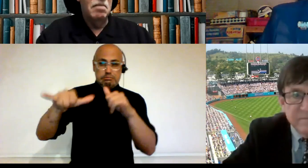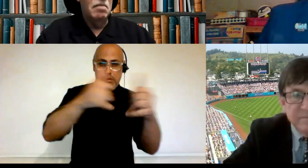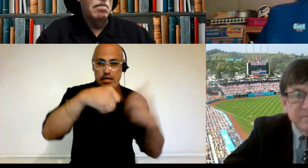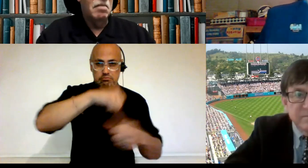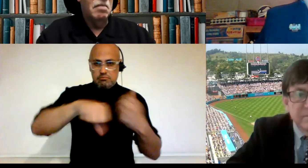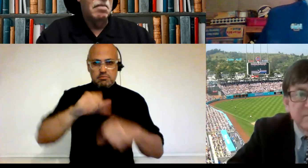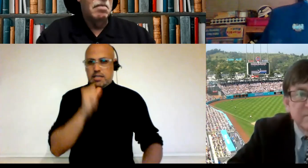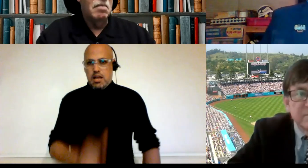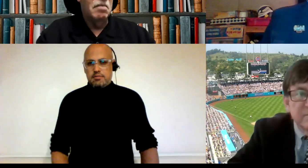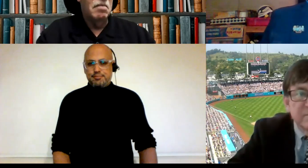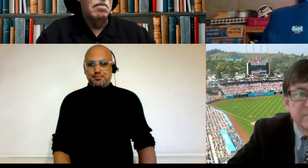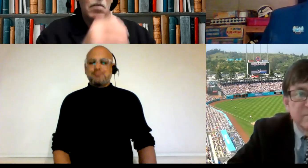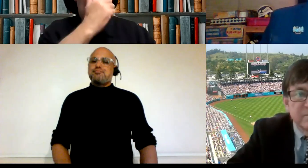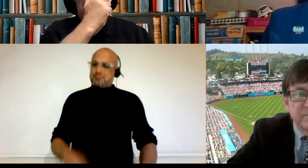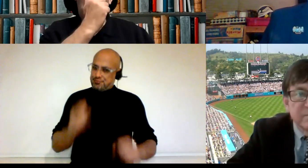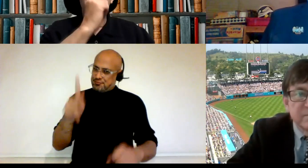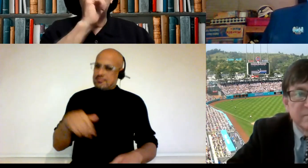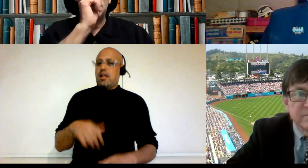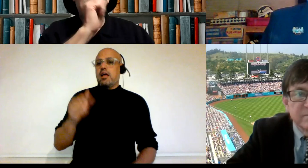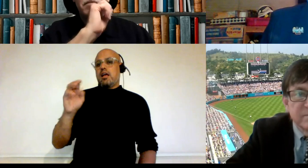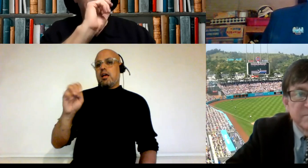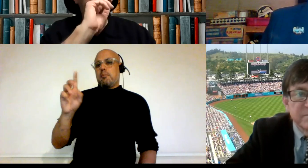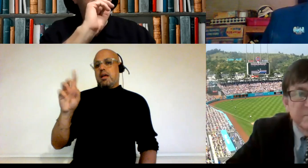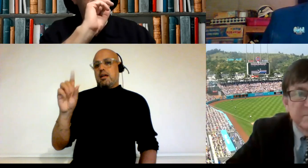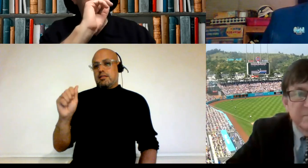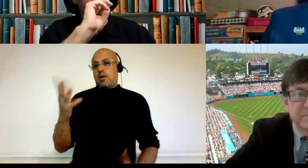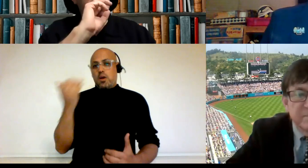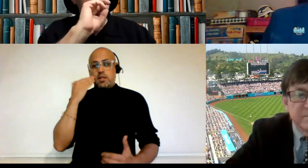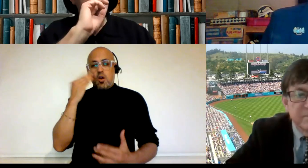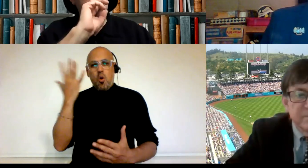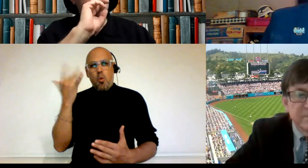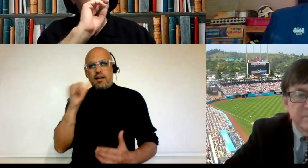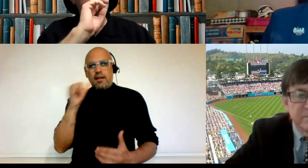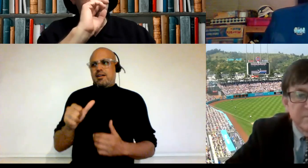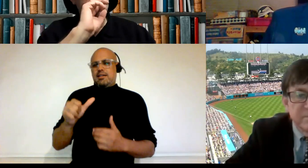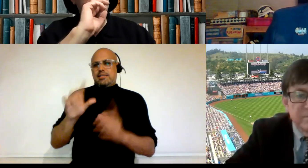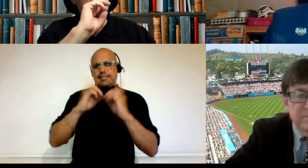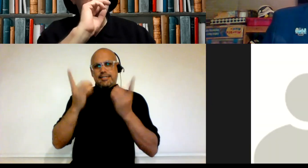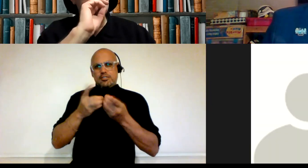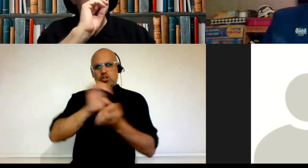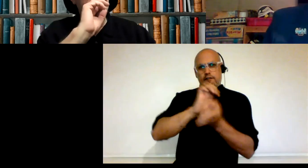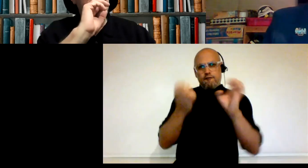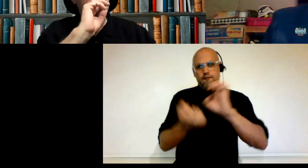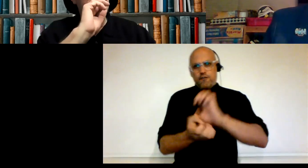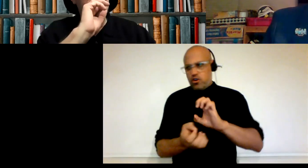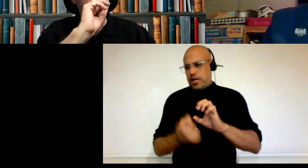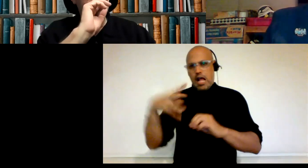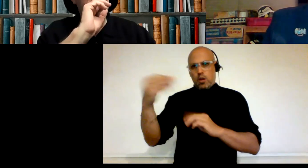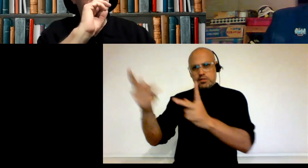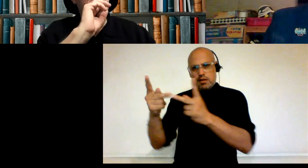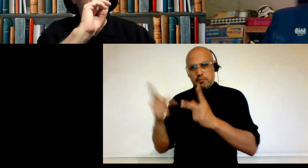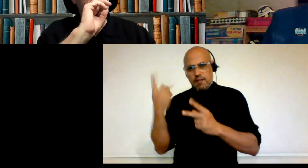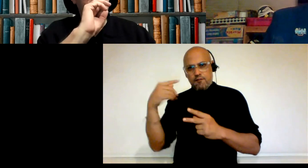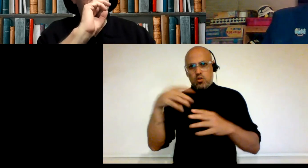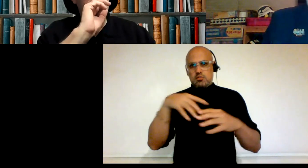Okay, and now Amanda wants to know, why hasn't the district converted outside spaces into outdoor classrooms with microphones